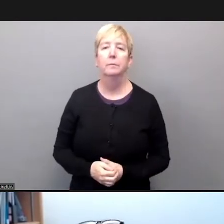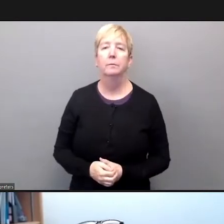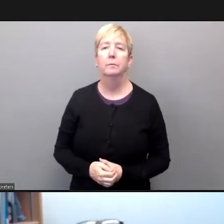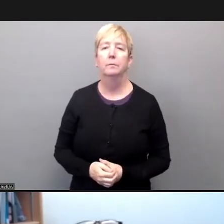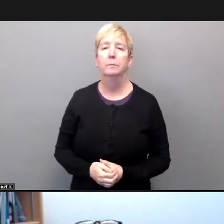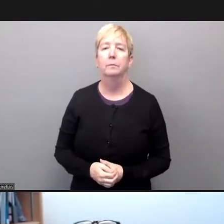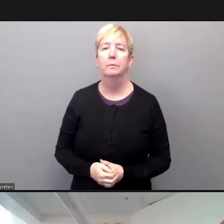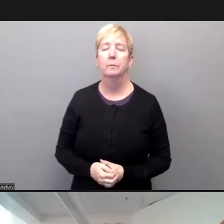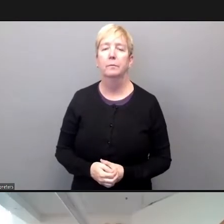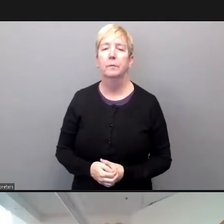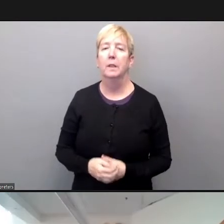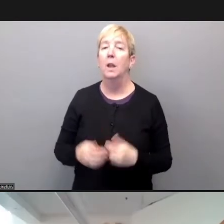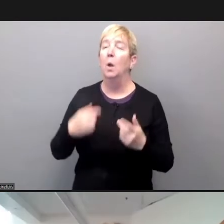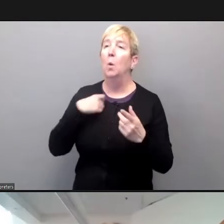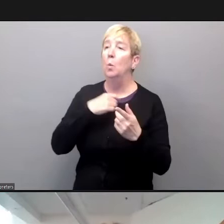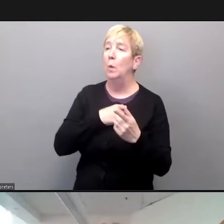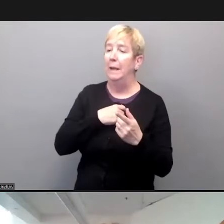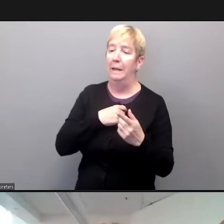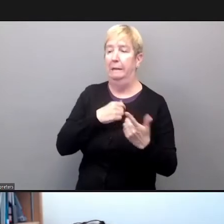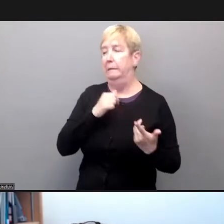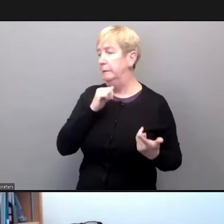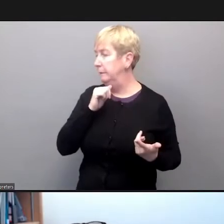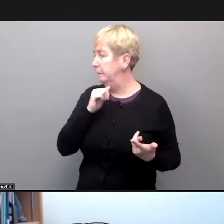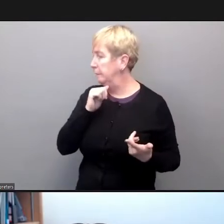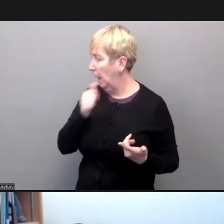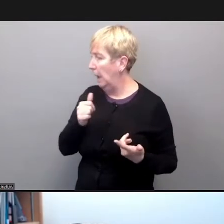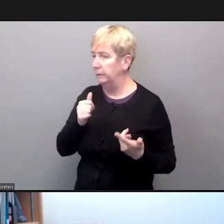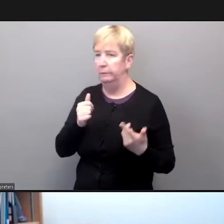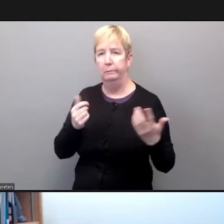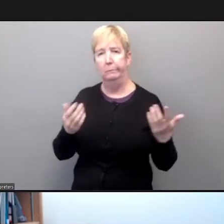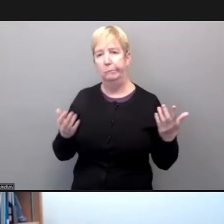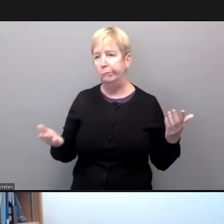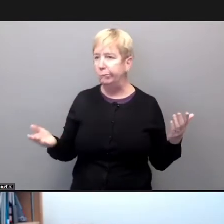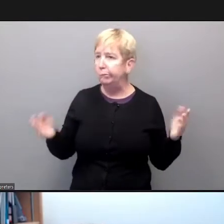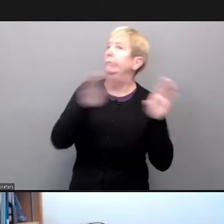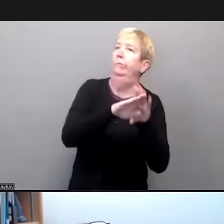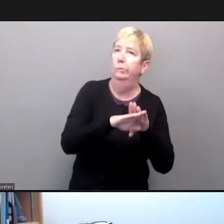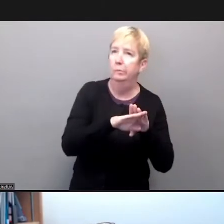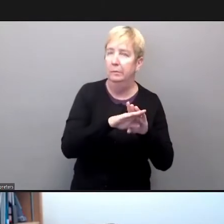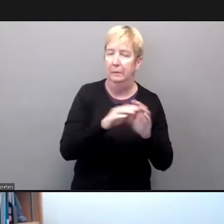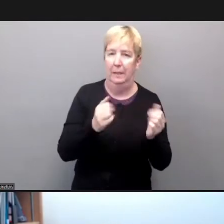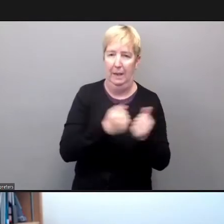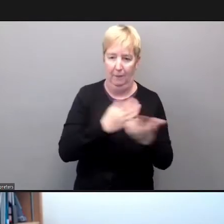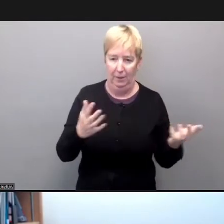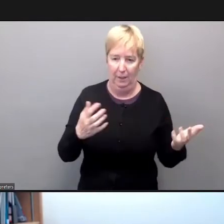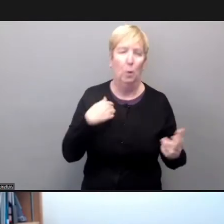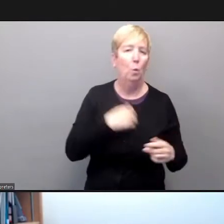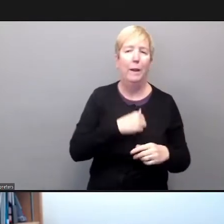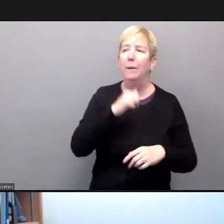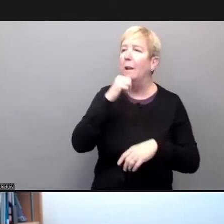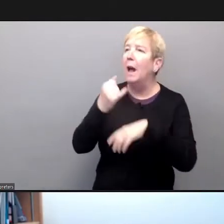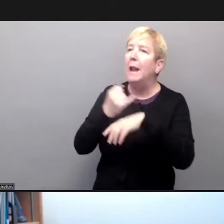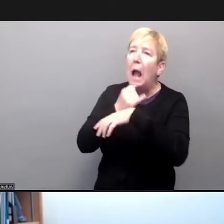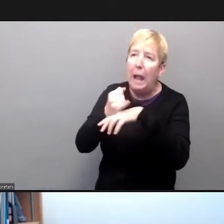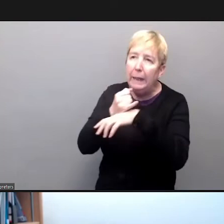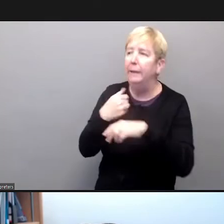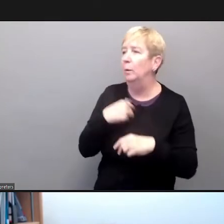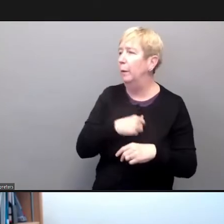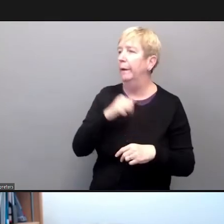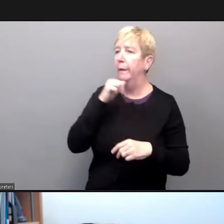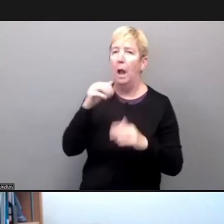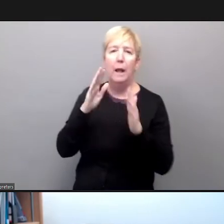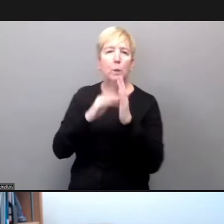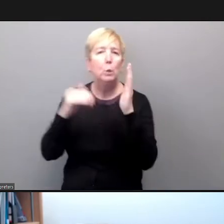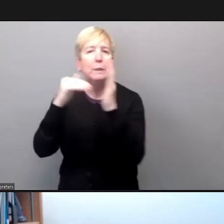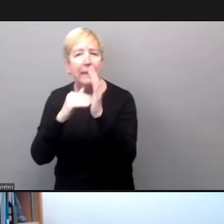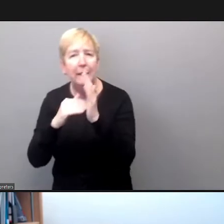shut everything down. And, New Mexico is not an island. We're not New Zealand. We can't close our borders. We